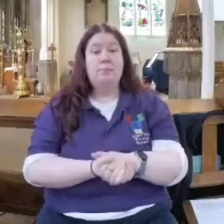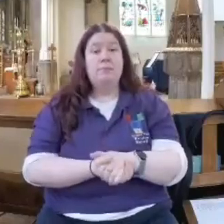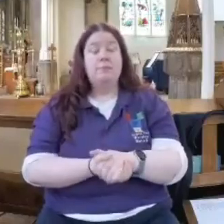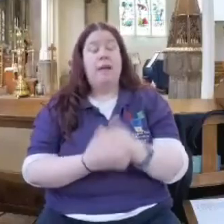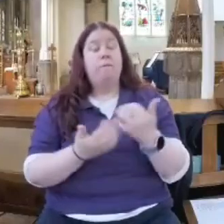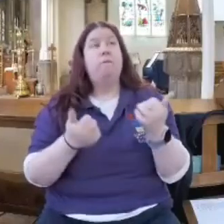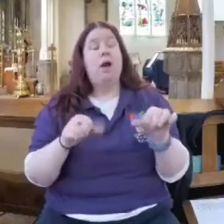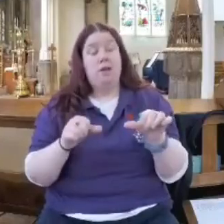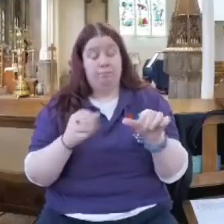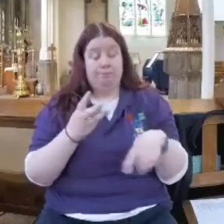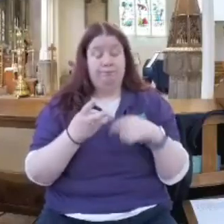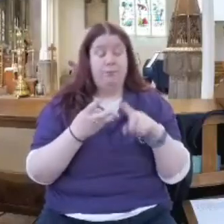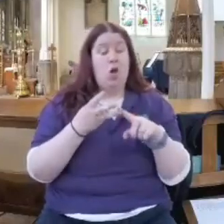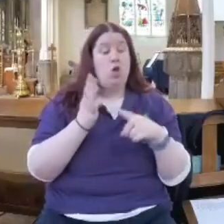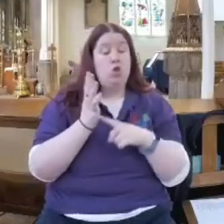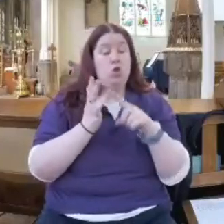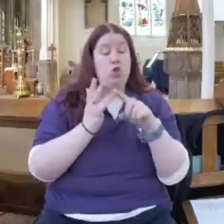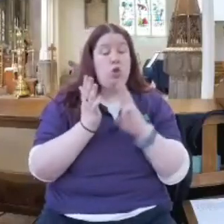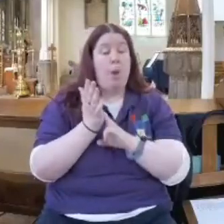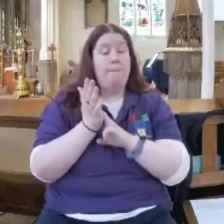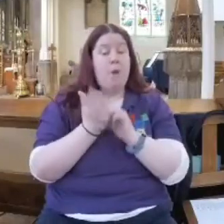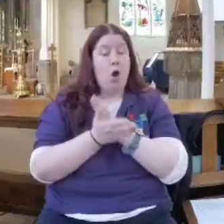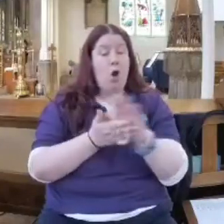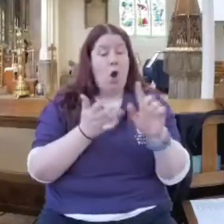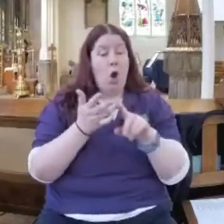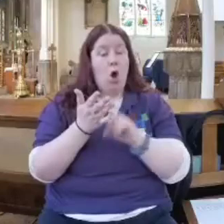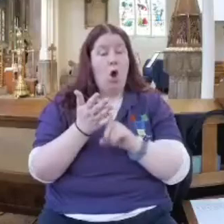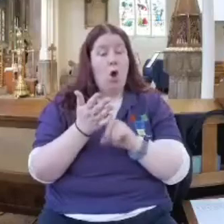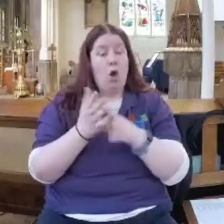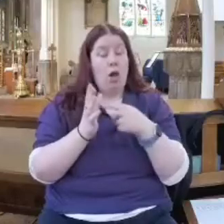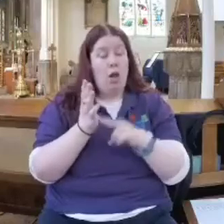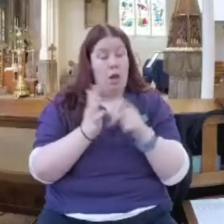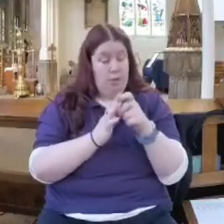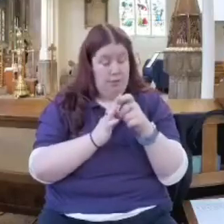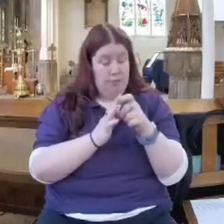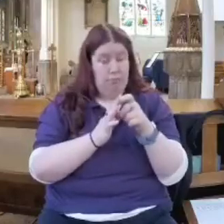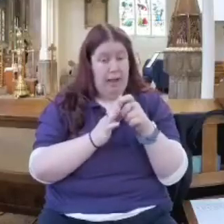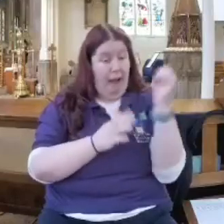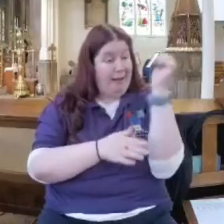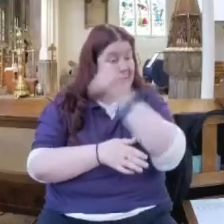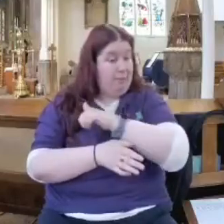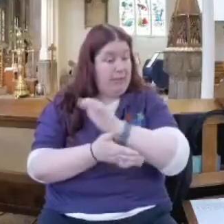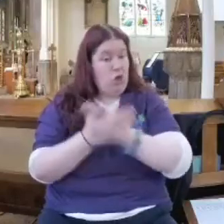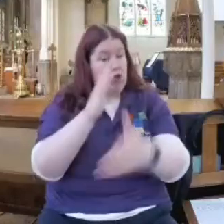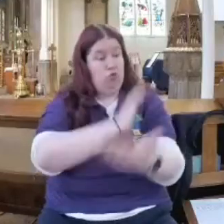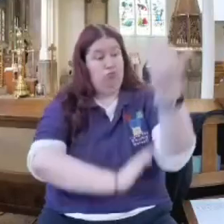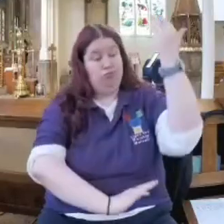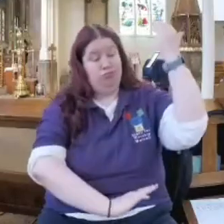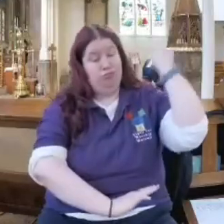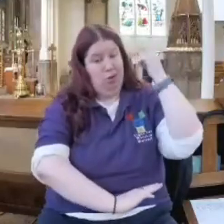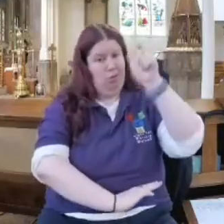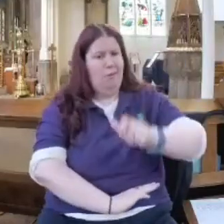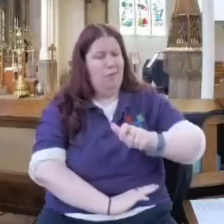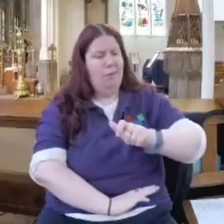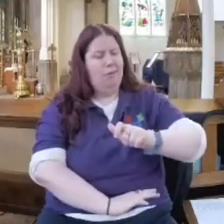And finally, I'll mention Tom Holland. He's an academic historian, widely recognized as a leading